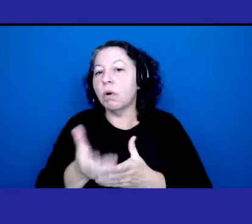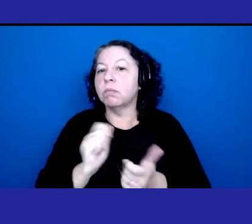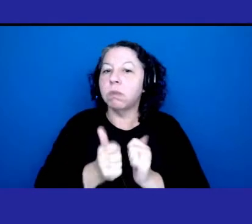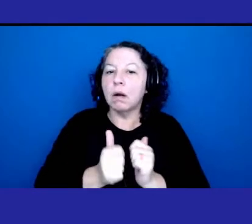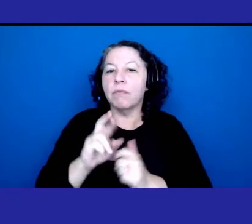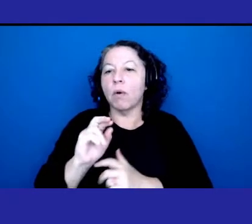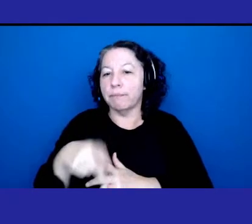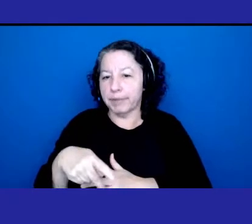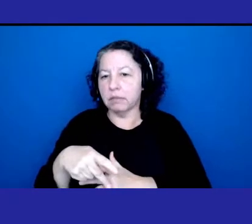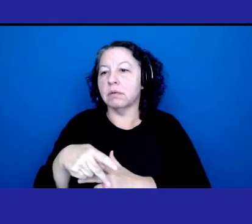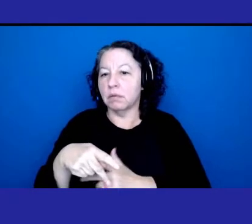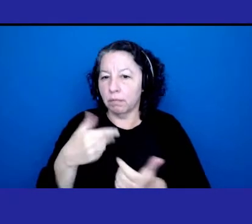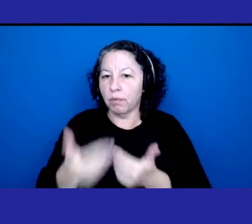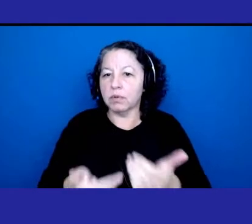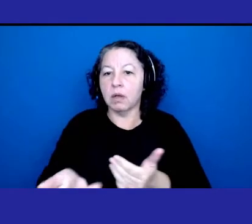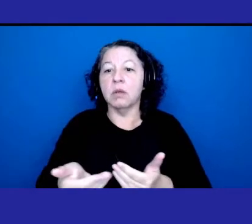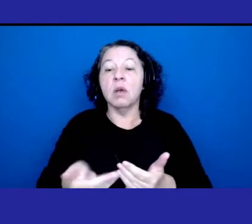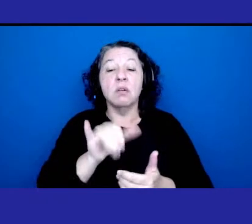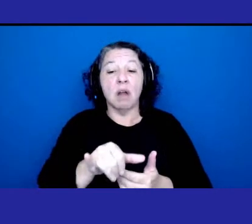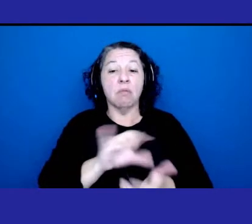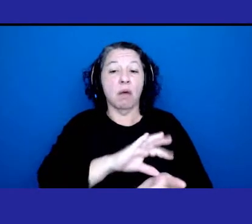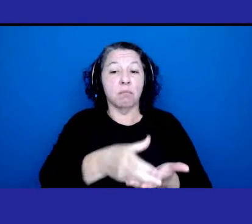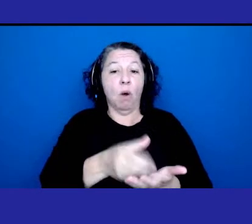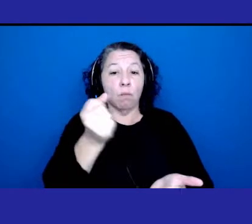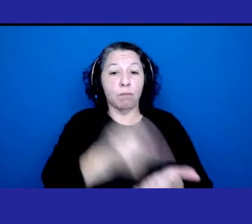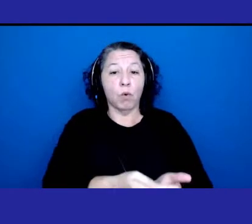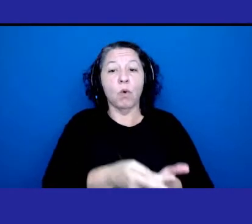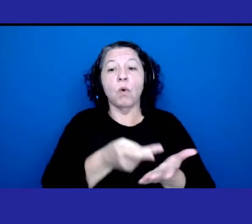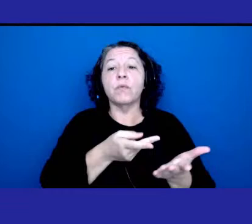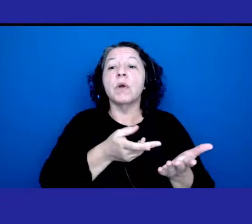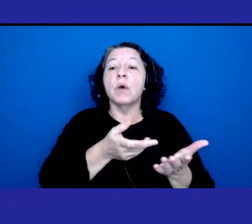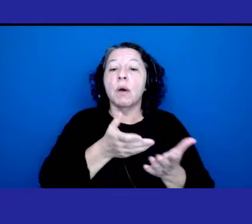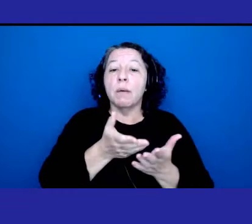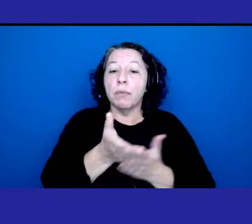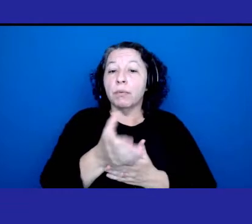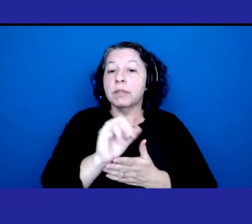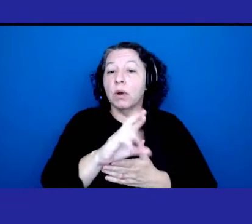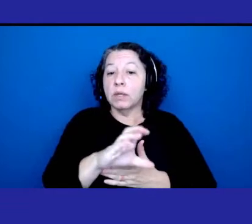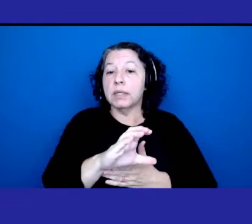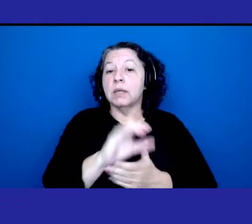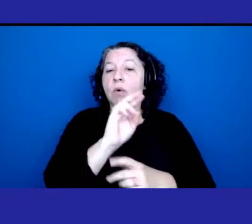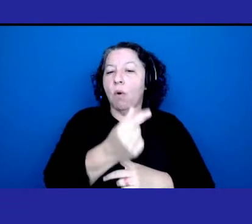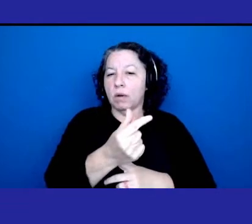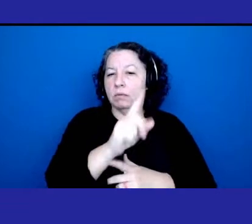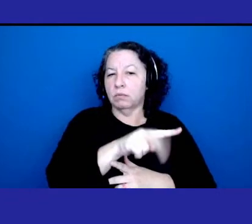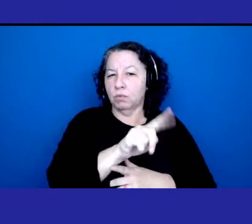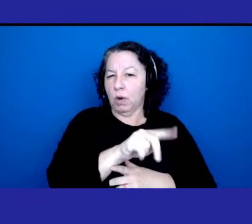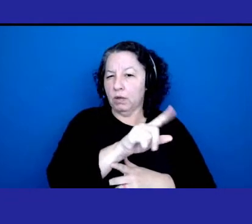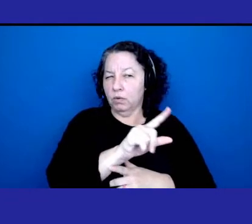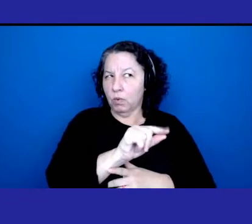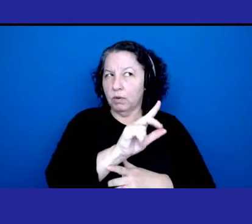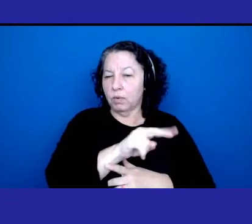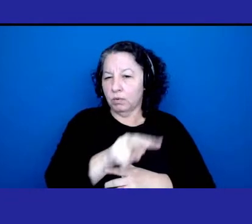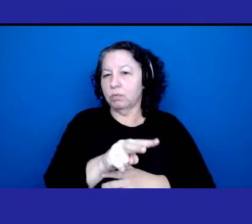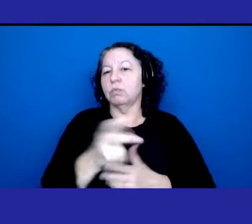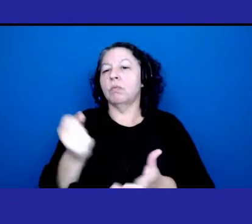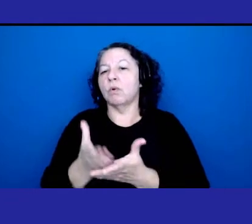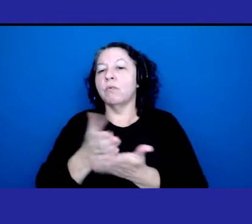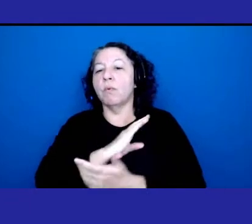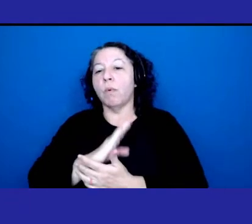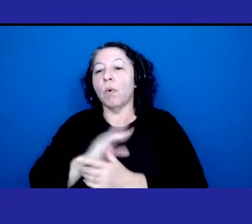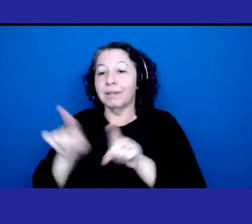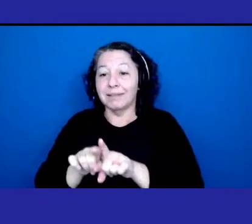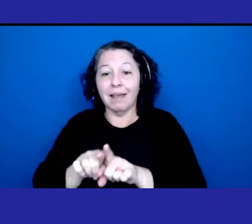the CRC in August 2022 and approved by the board in November of the same year with an NCE